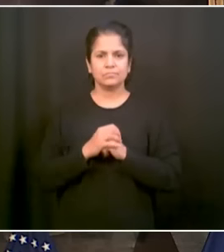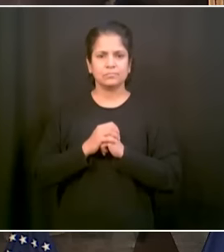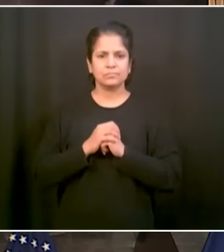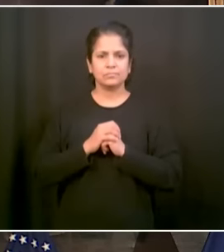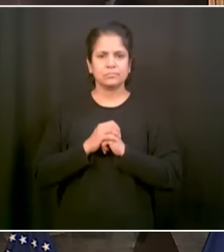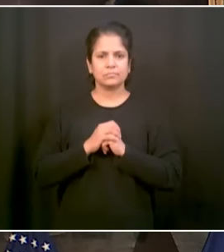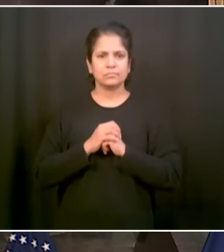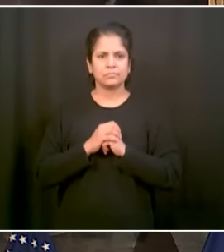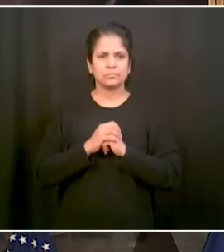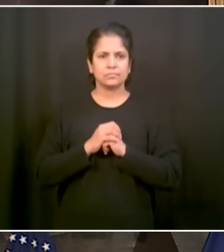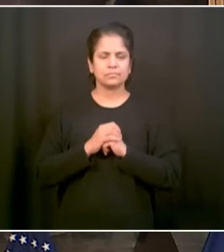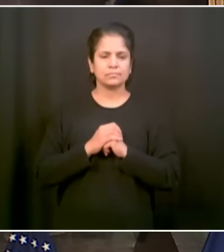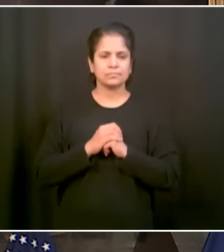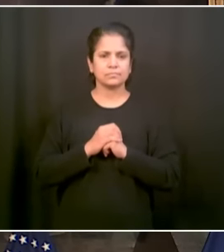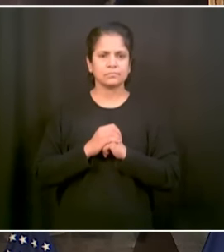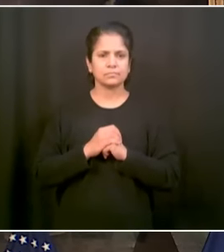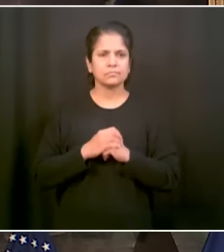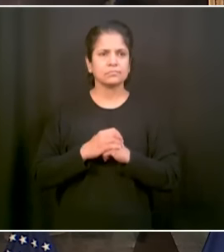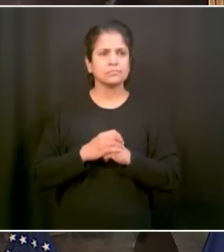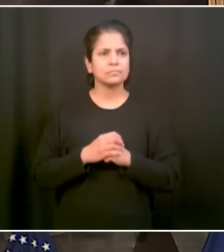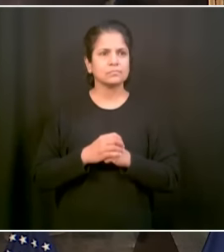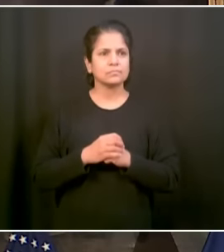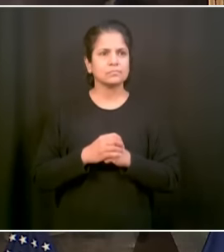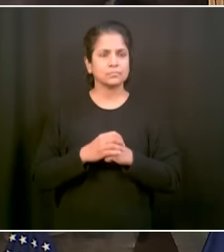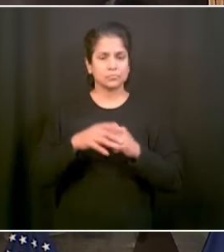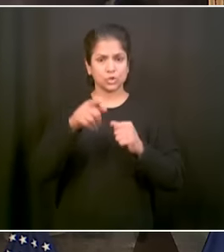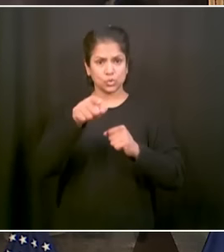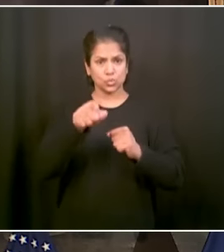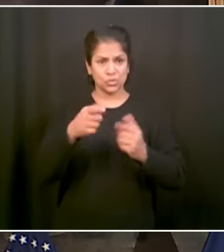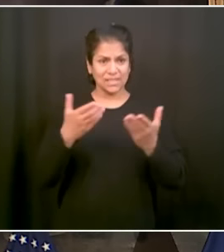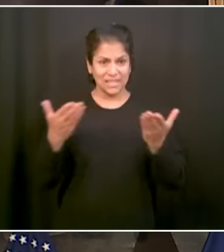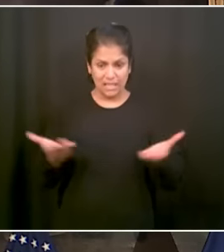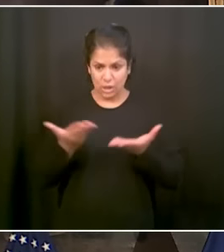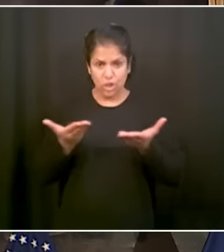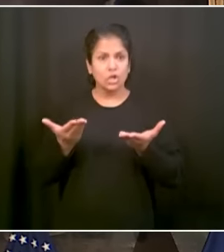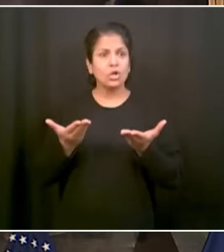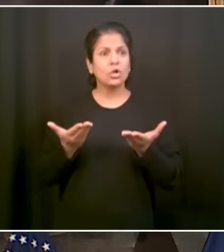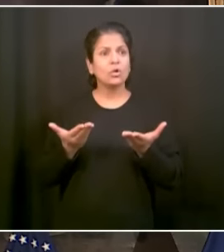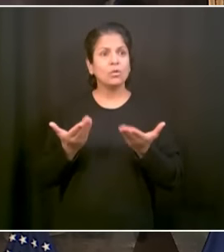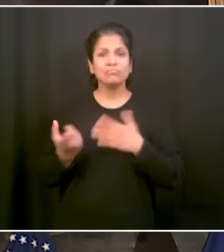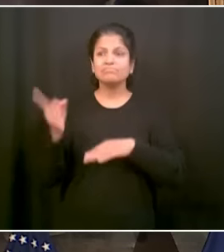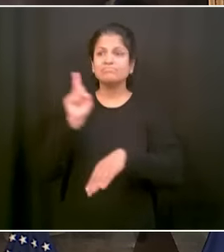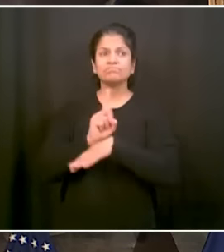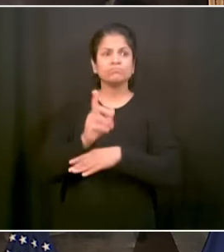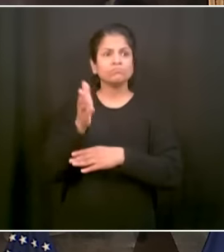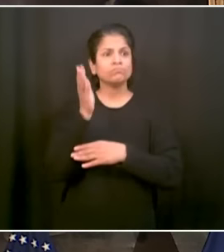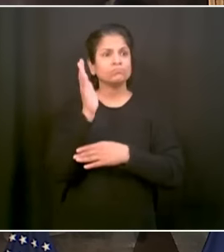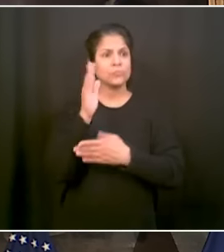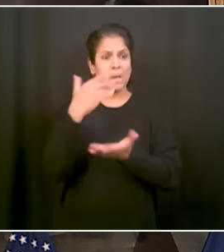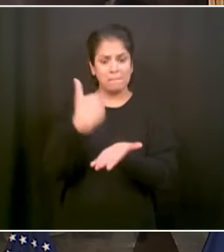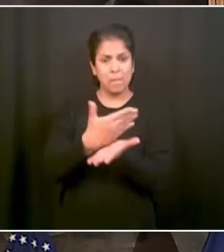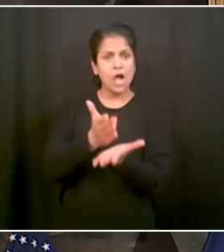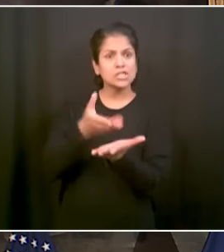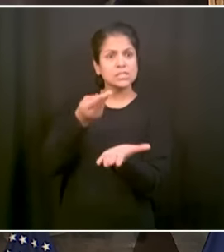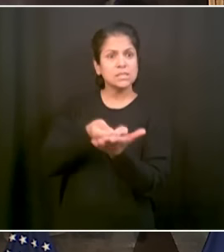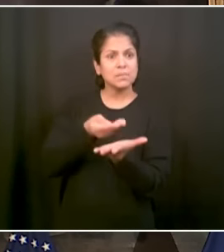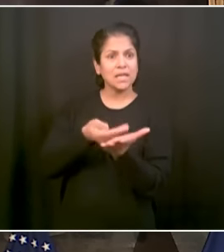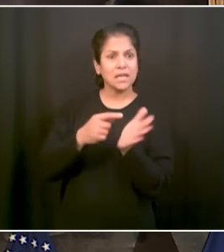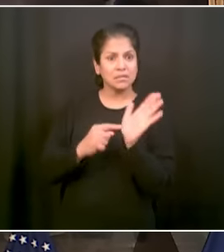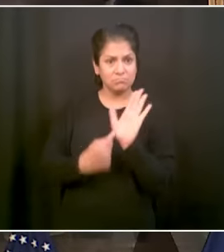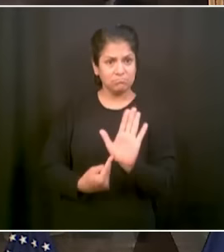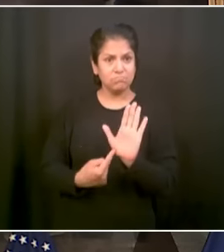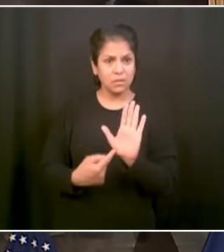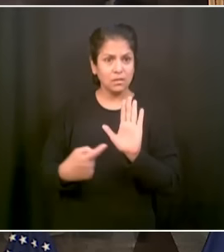here. You're in the blue room with your first deputy mayor, your budget director. Can you not point to any efficiencies at this point with the budget, prelim budget, 2 weeks out, just